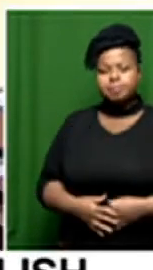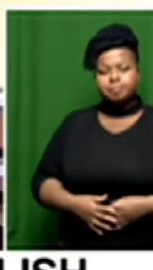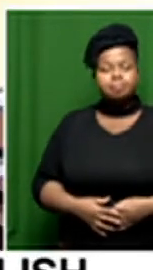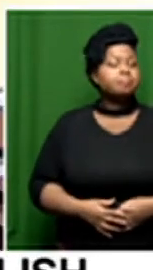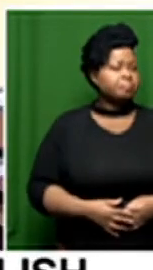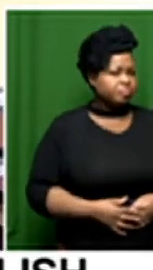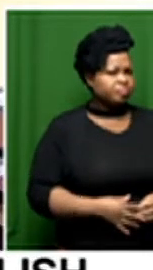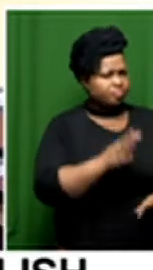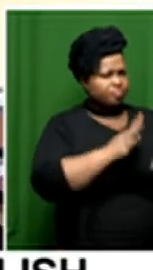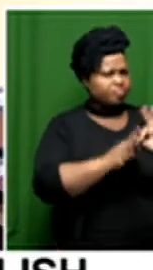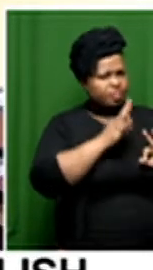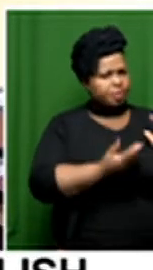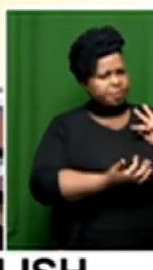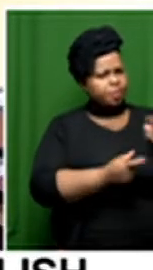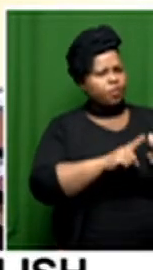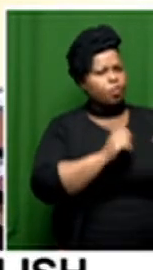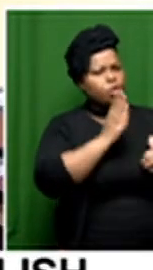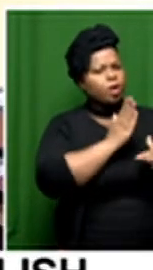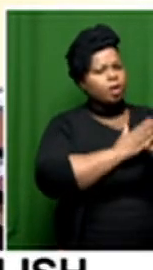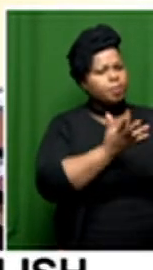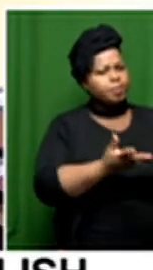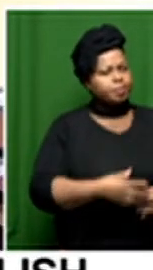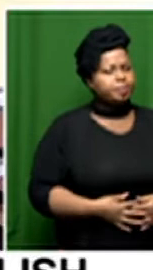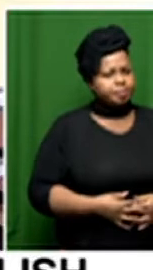to us about where you draw inspiration from your work.